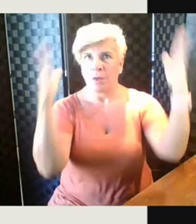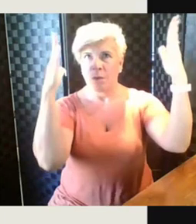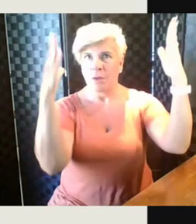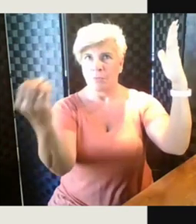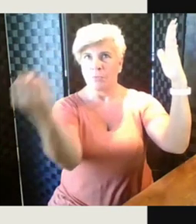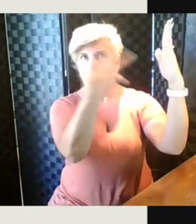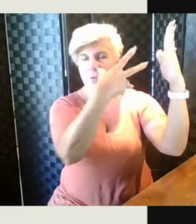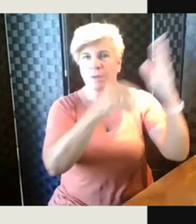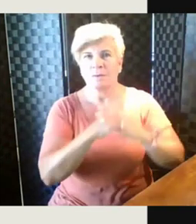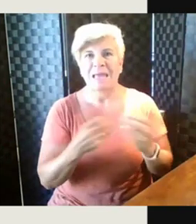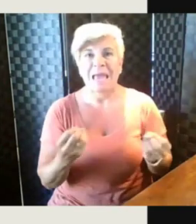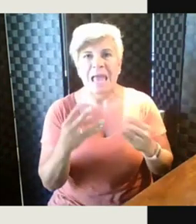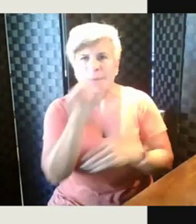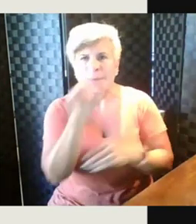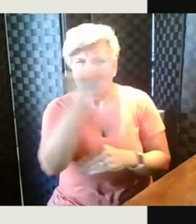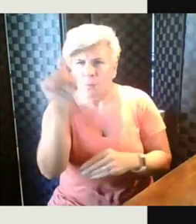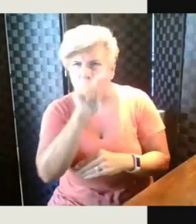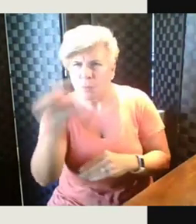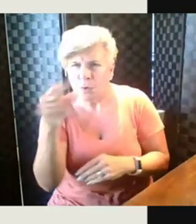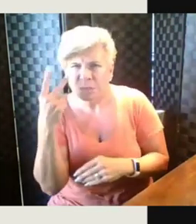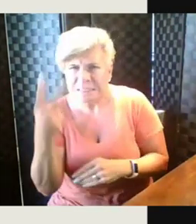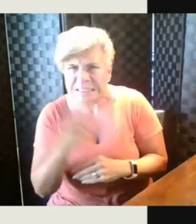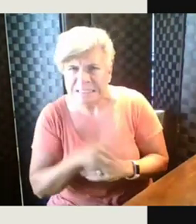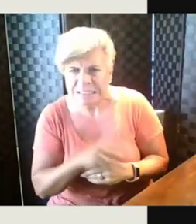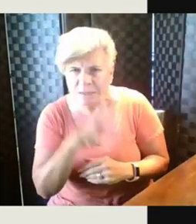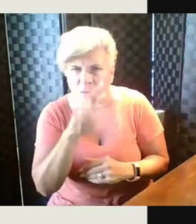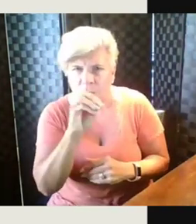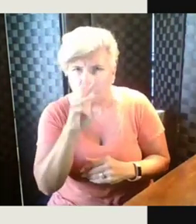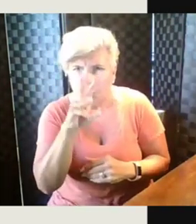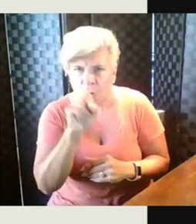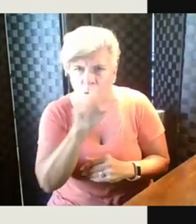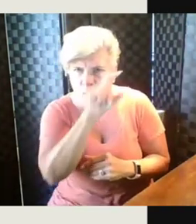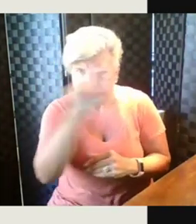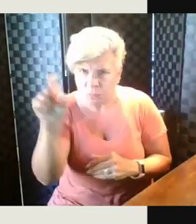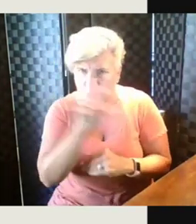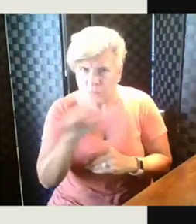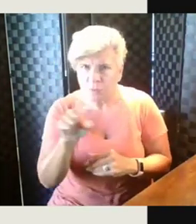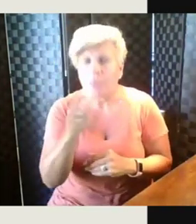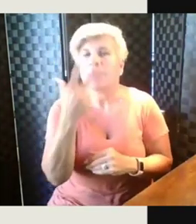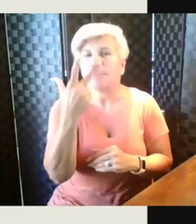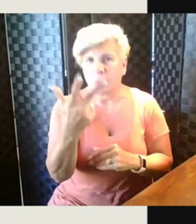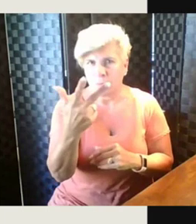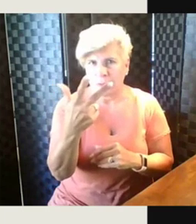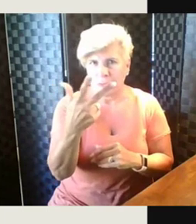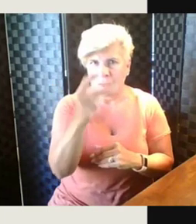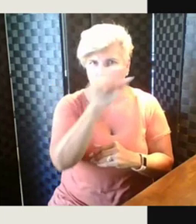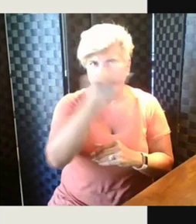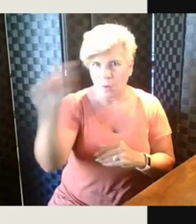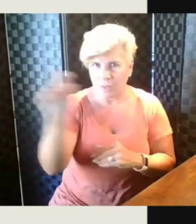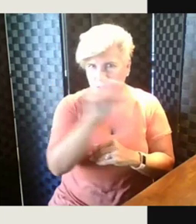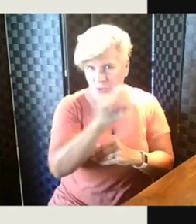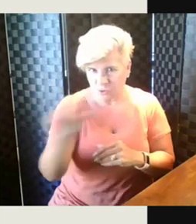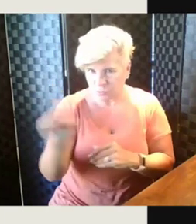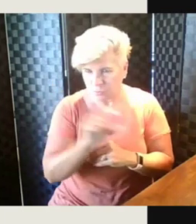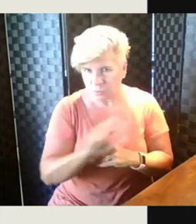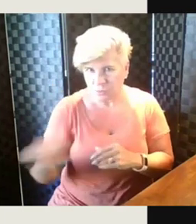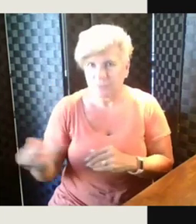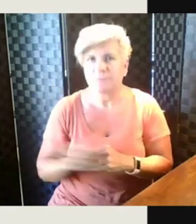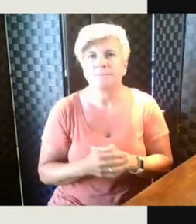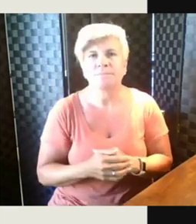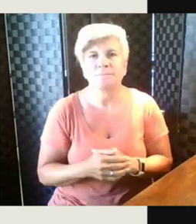How many rows do you see in this array? That's right, three. One, two,